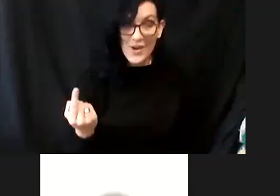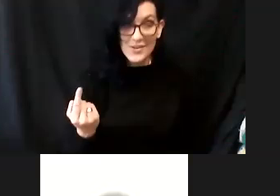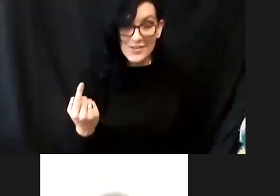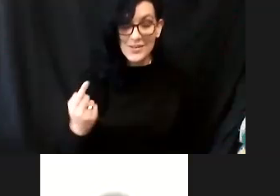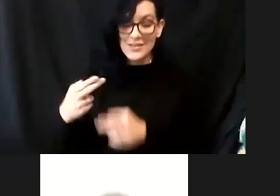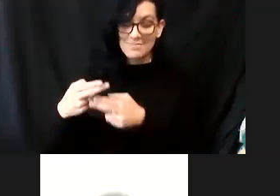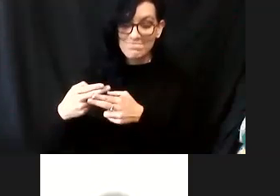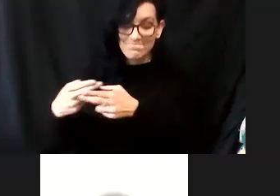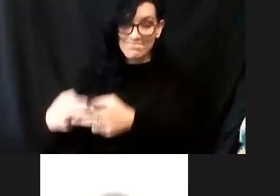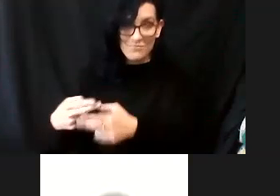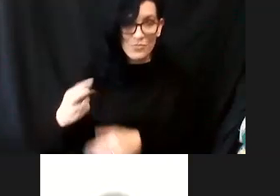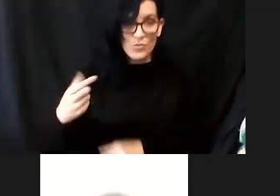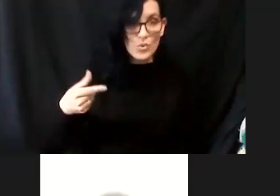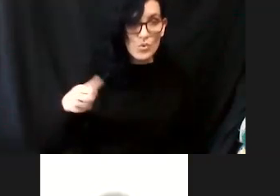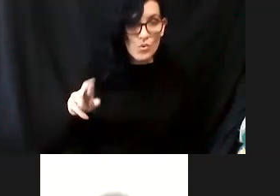Lakes,